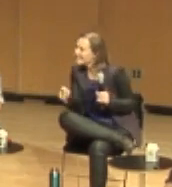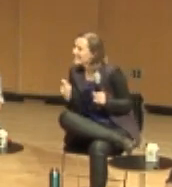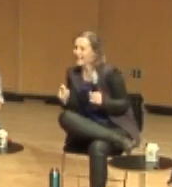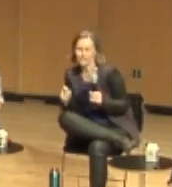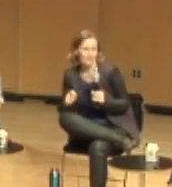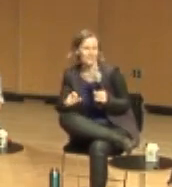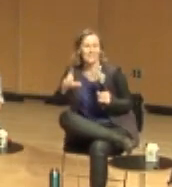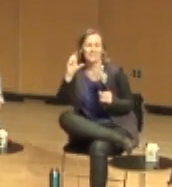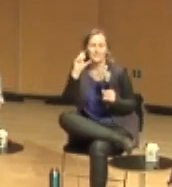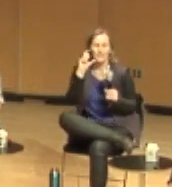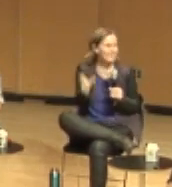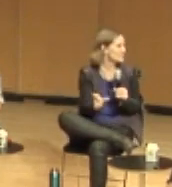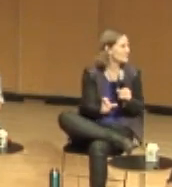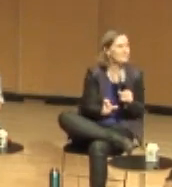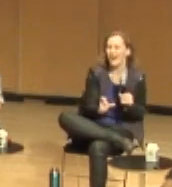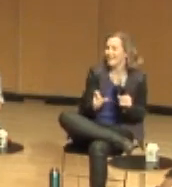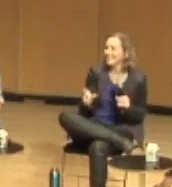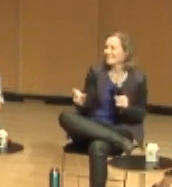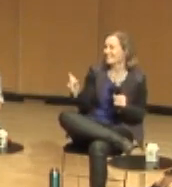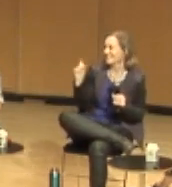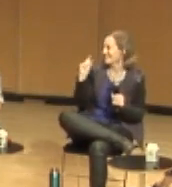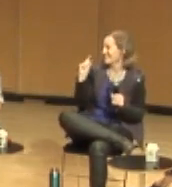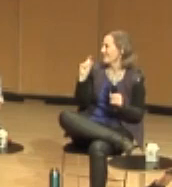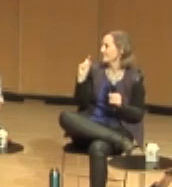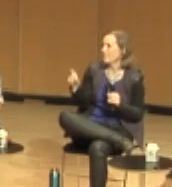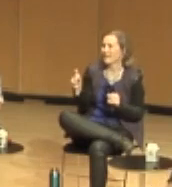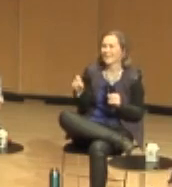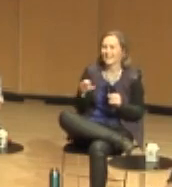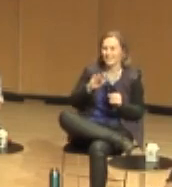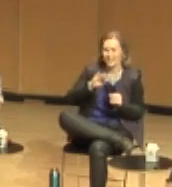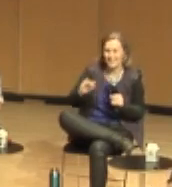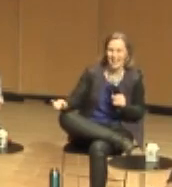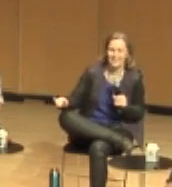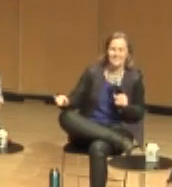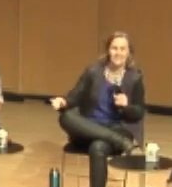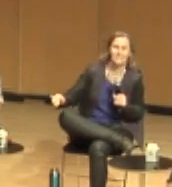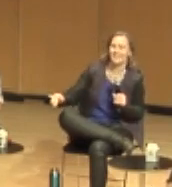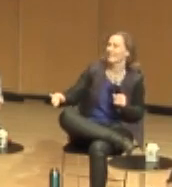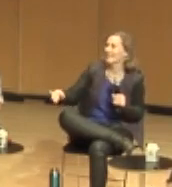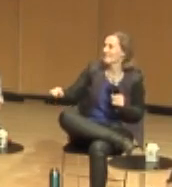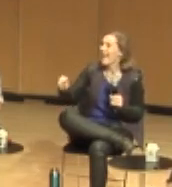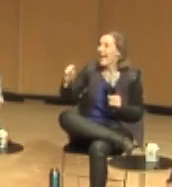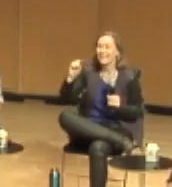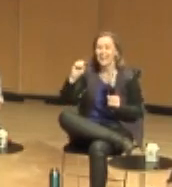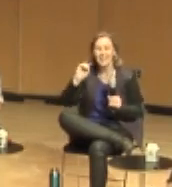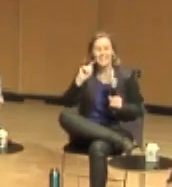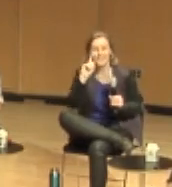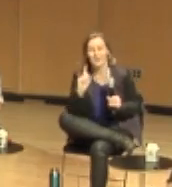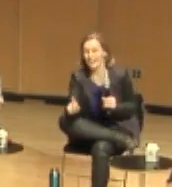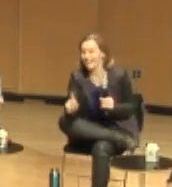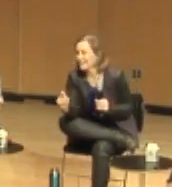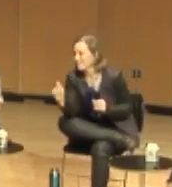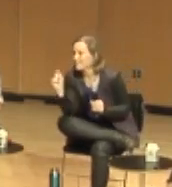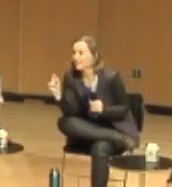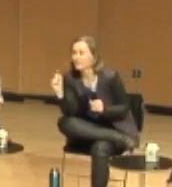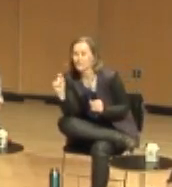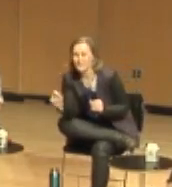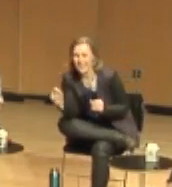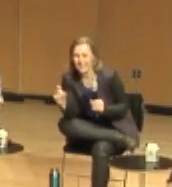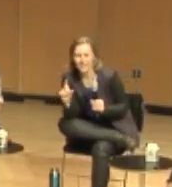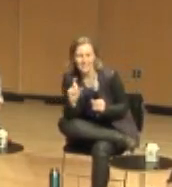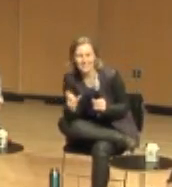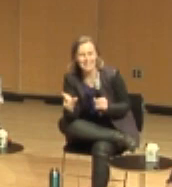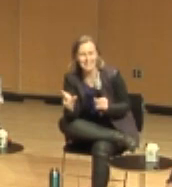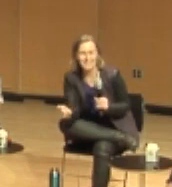a ye so it changed to a ye instead of a y ah and that is the definitive and I swear that people